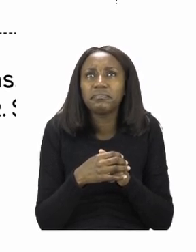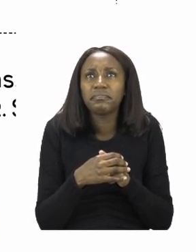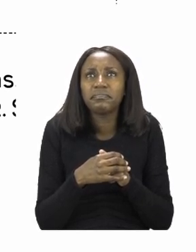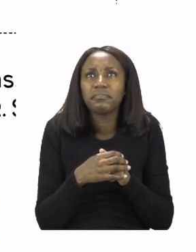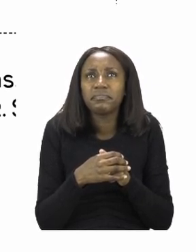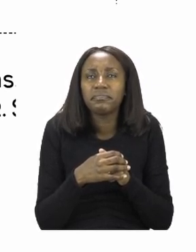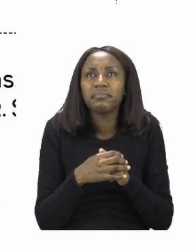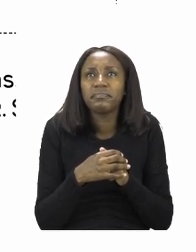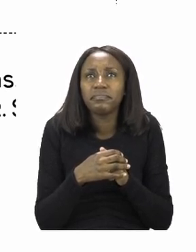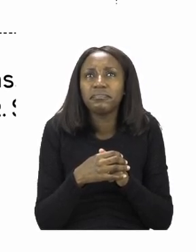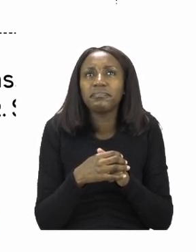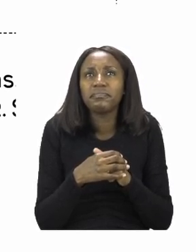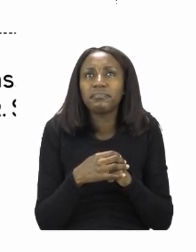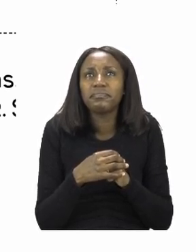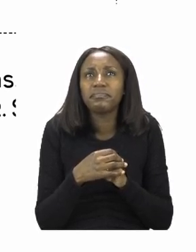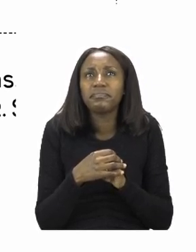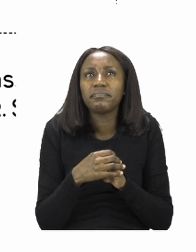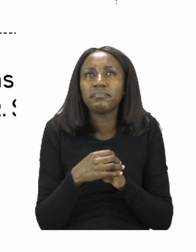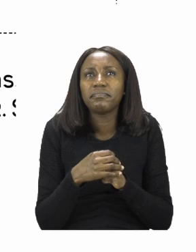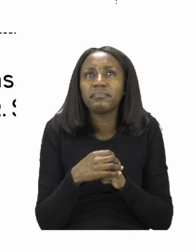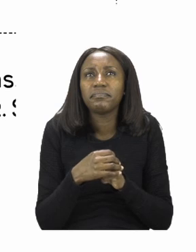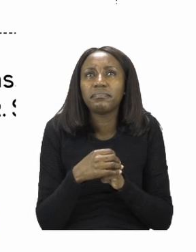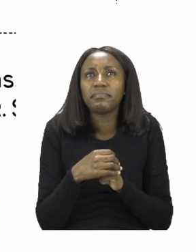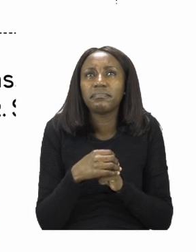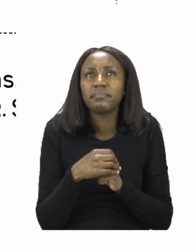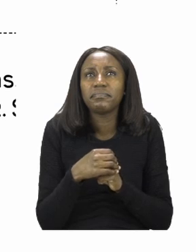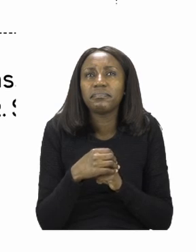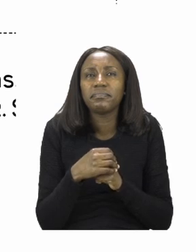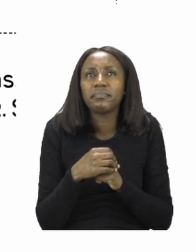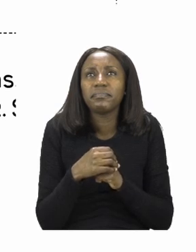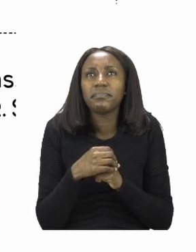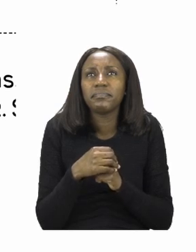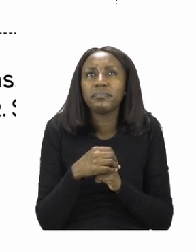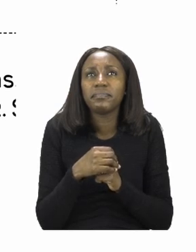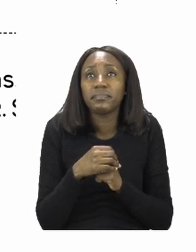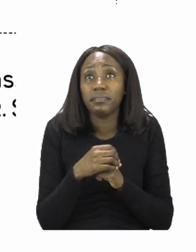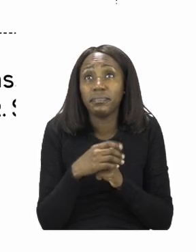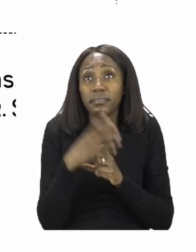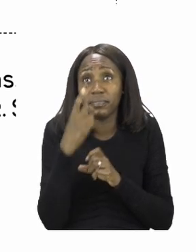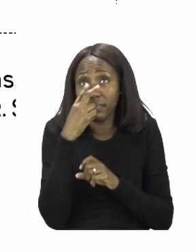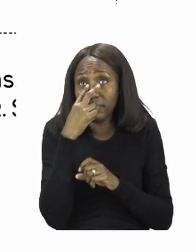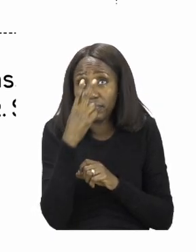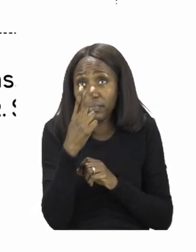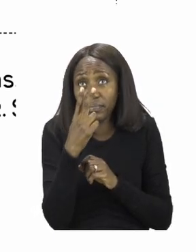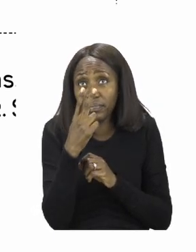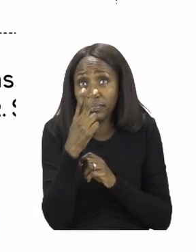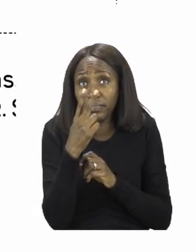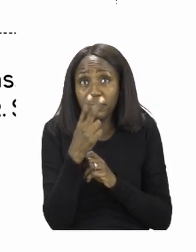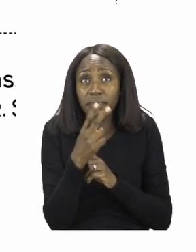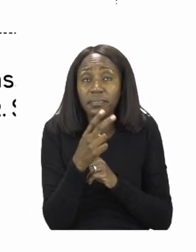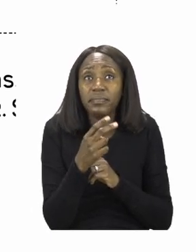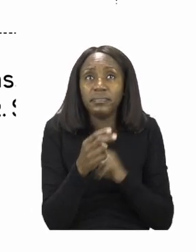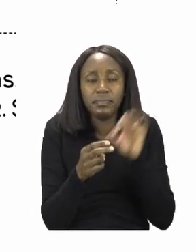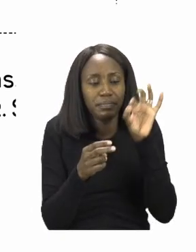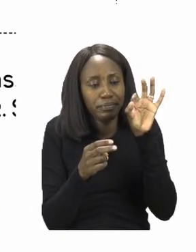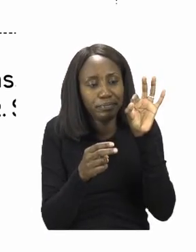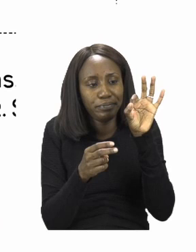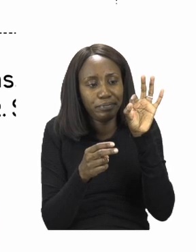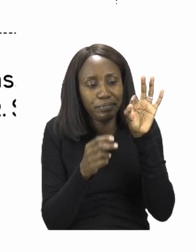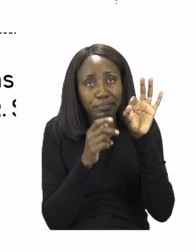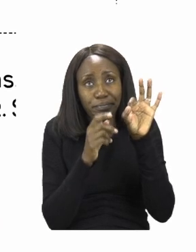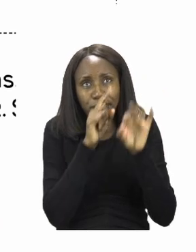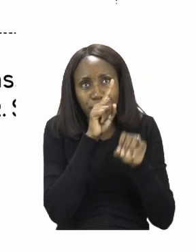say how much will she get back. And as you can see, we have coins. Let's count them